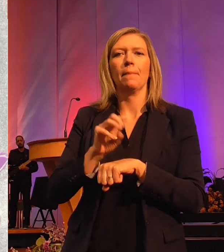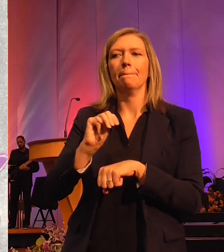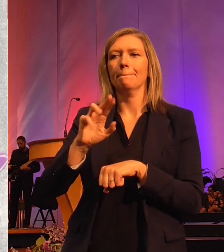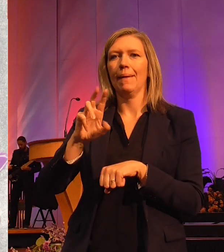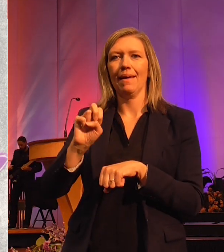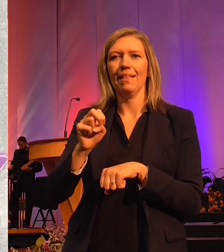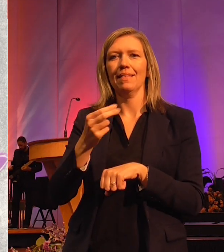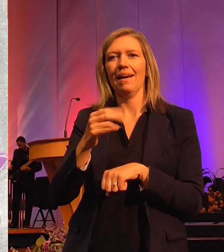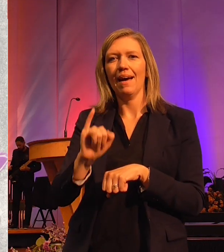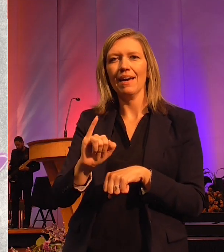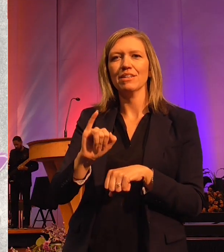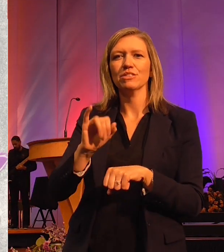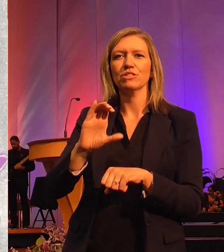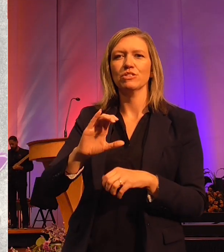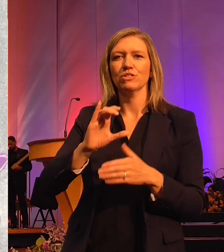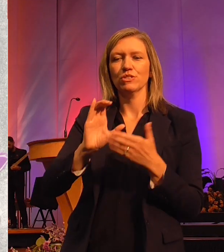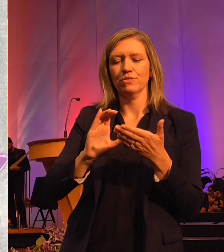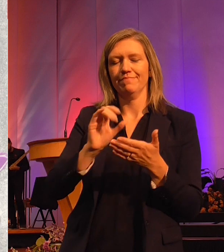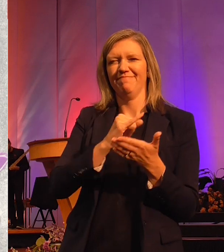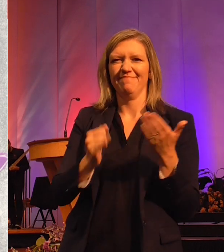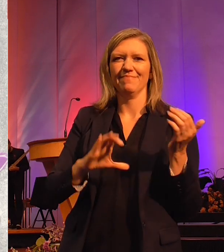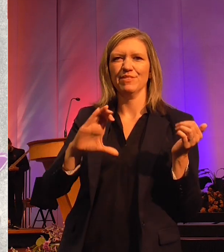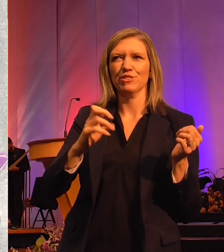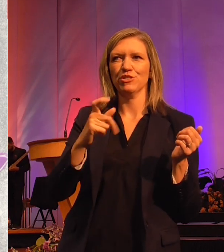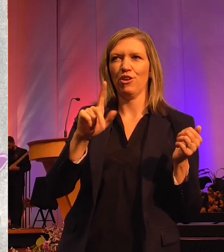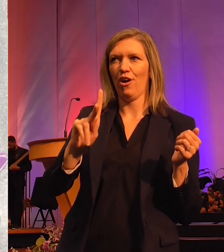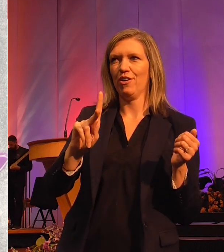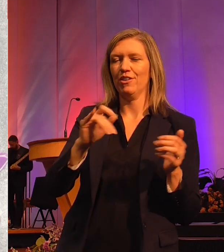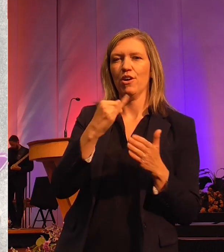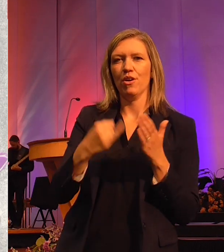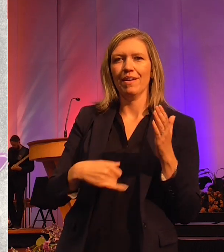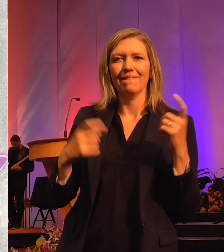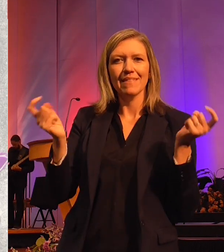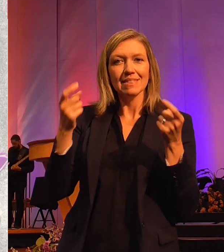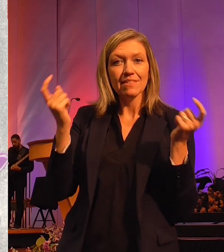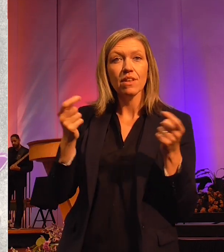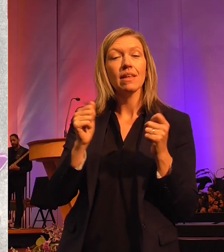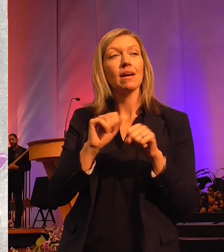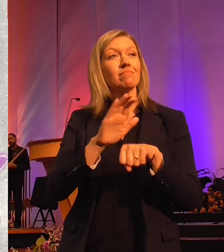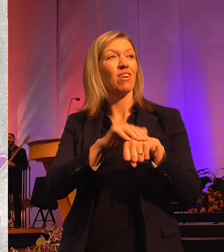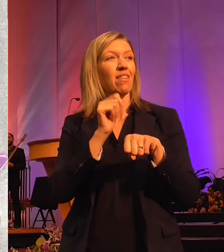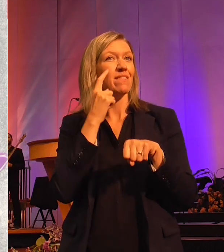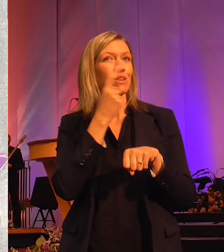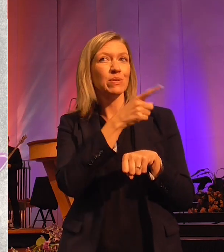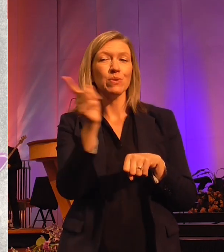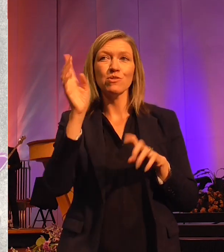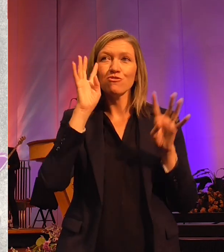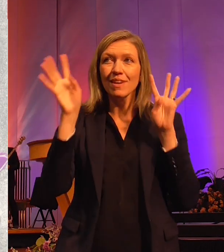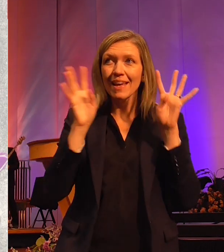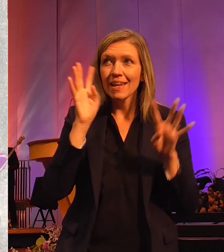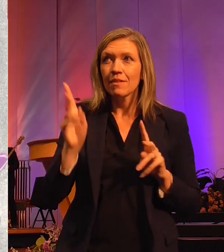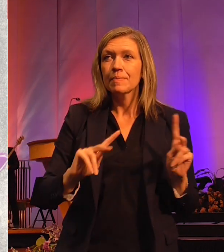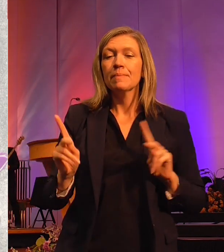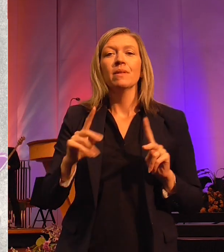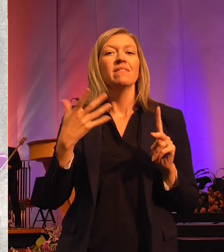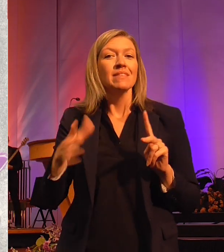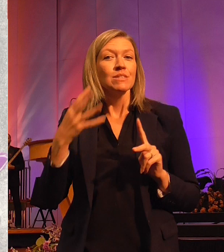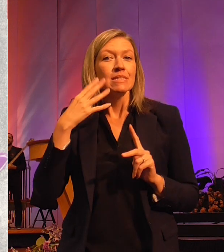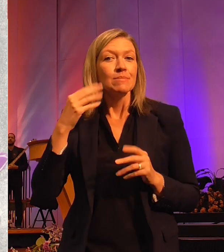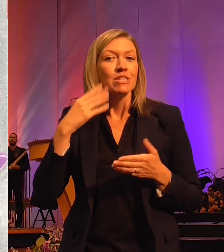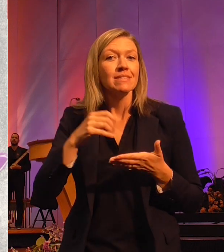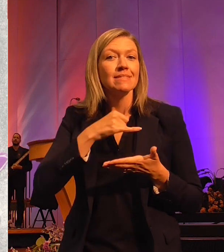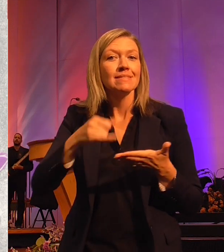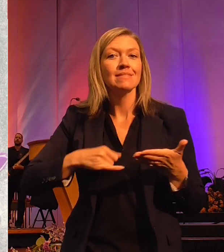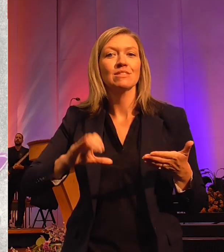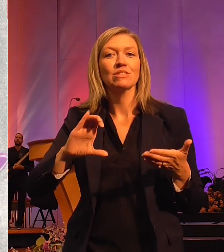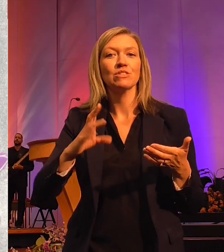community. So I'm calling out to all of you creative types, whether you've ever done chalk art before, whether this is in your swing zone or you just want to